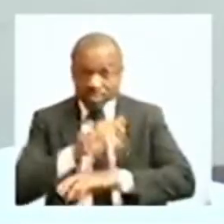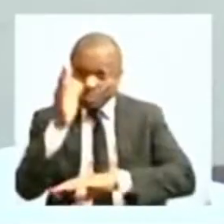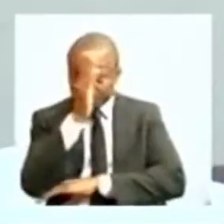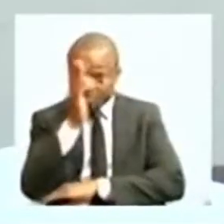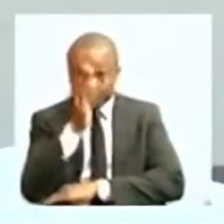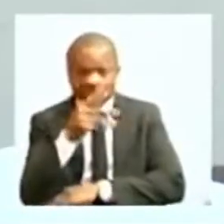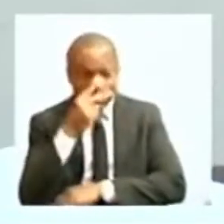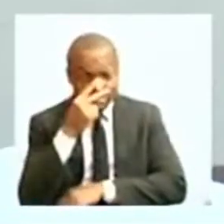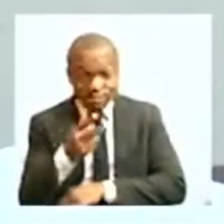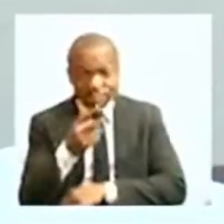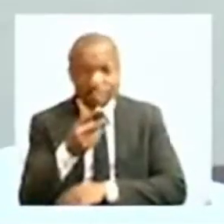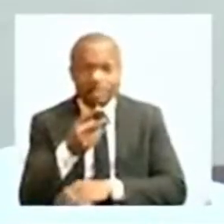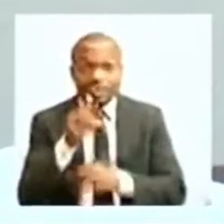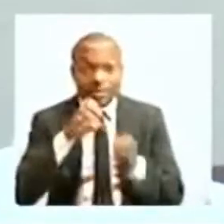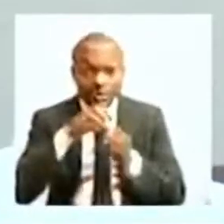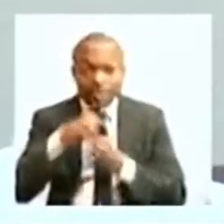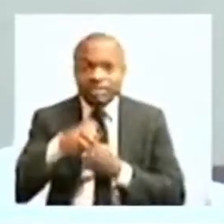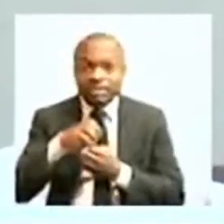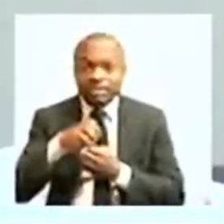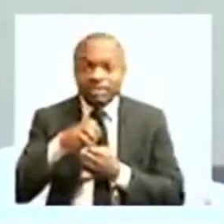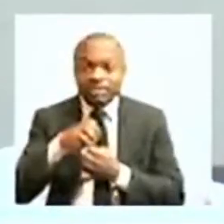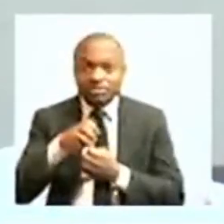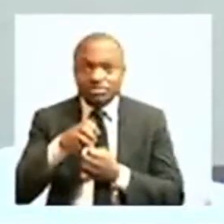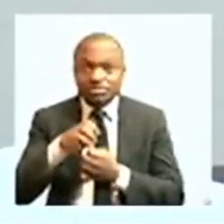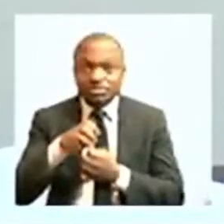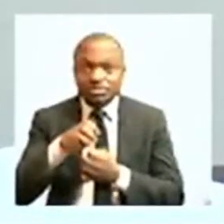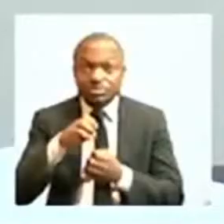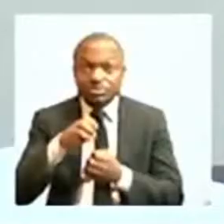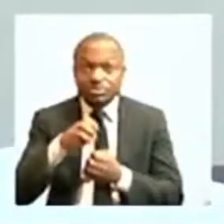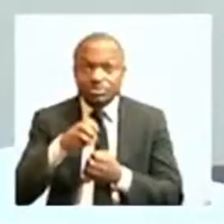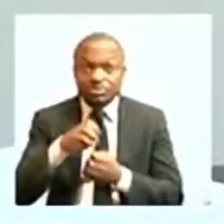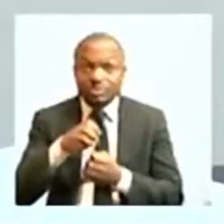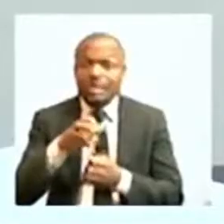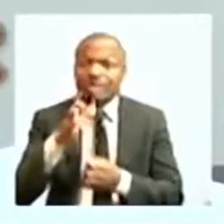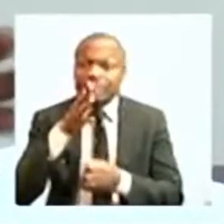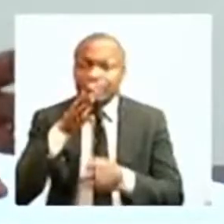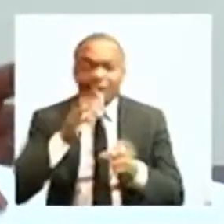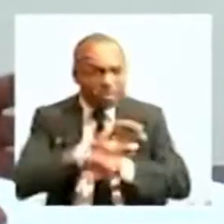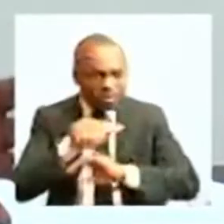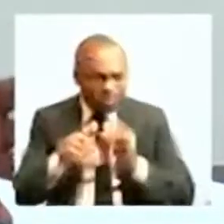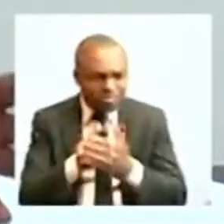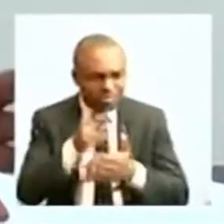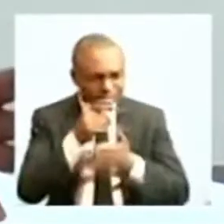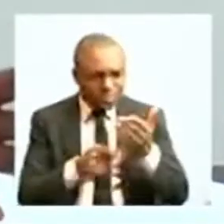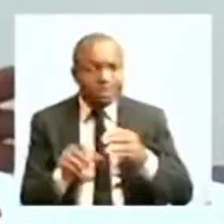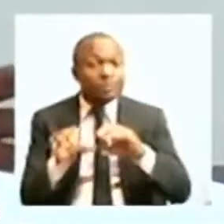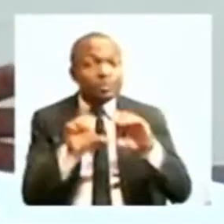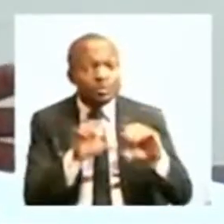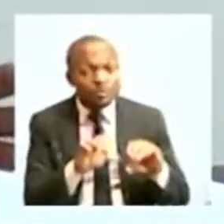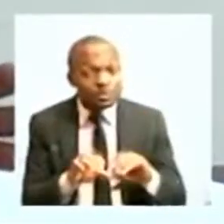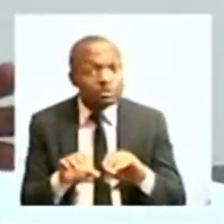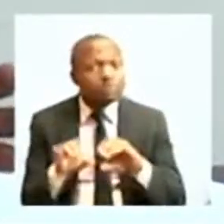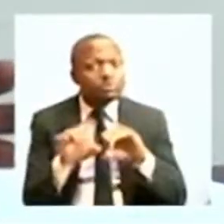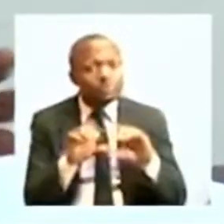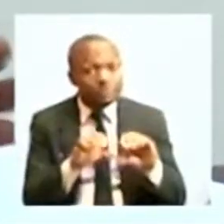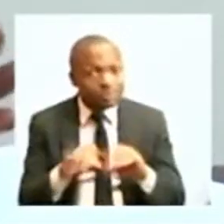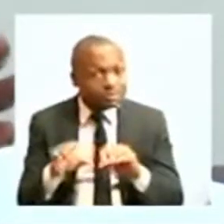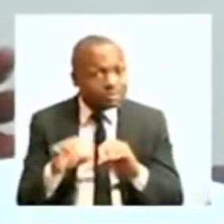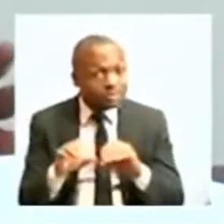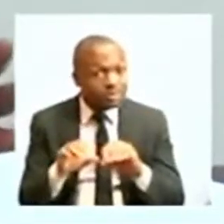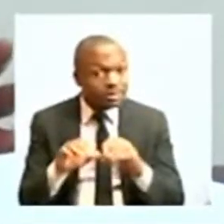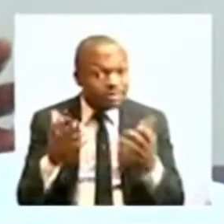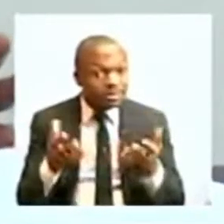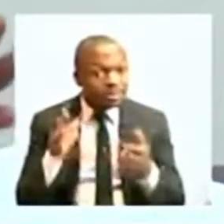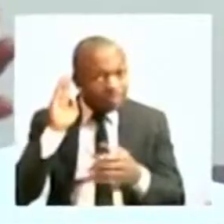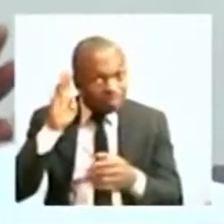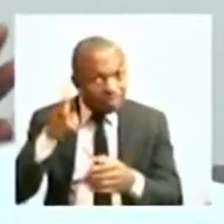coming, Solowezi. It's the mother of all. So what are we doing? Is it the